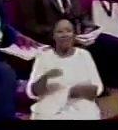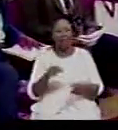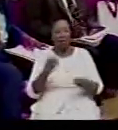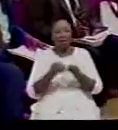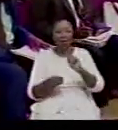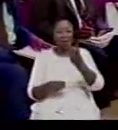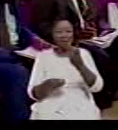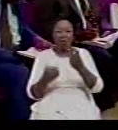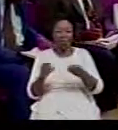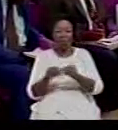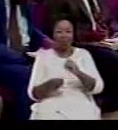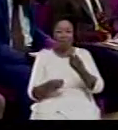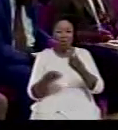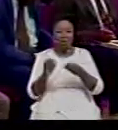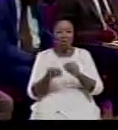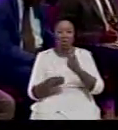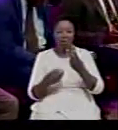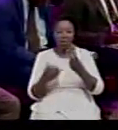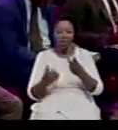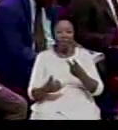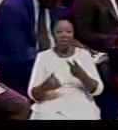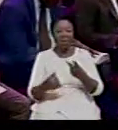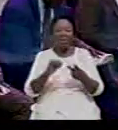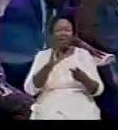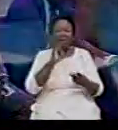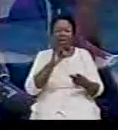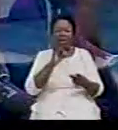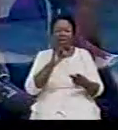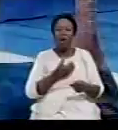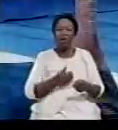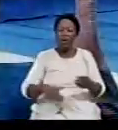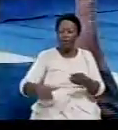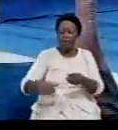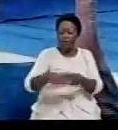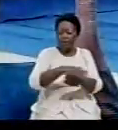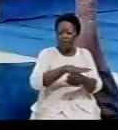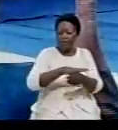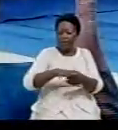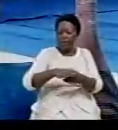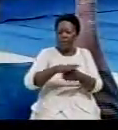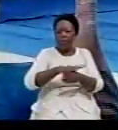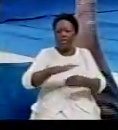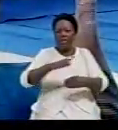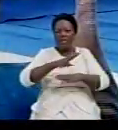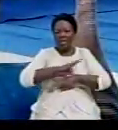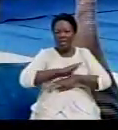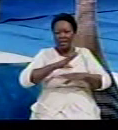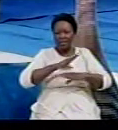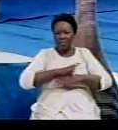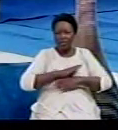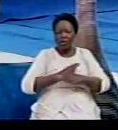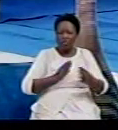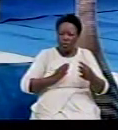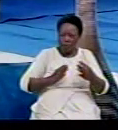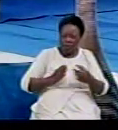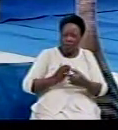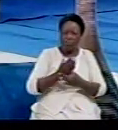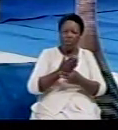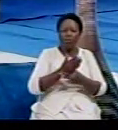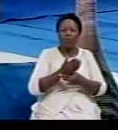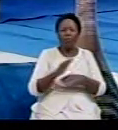there. Number two there is our full satisfaction through